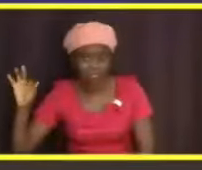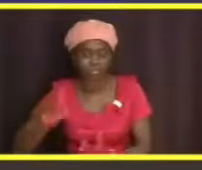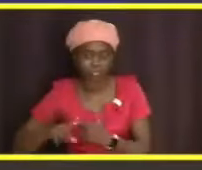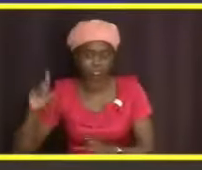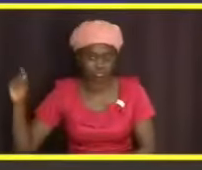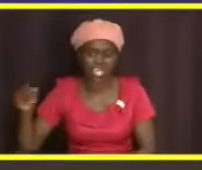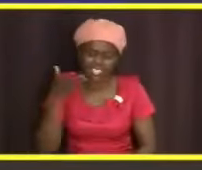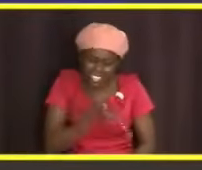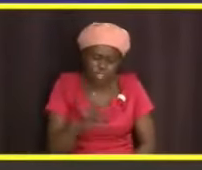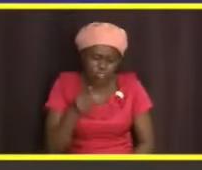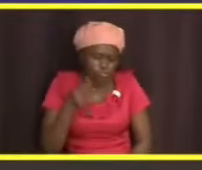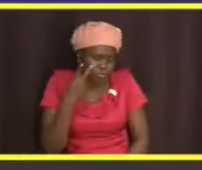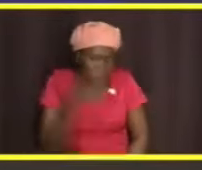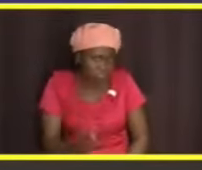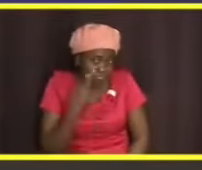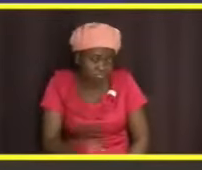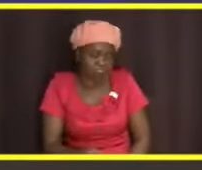You discover